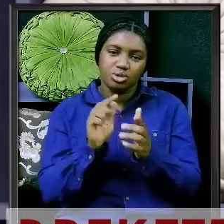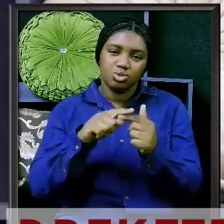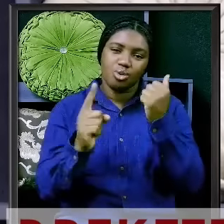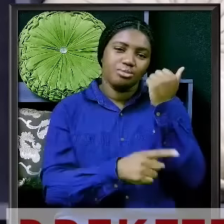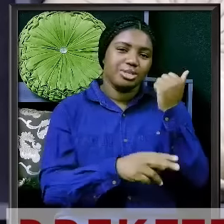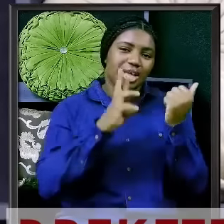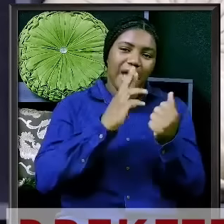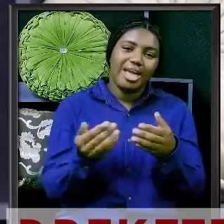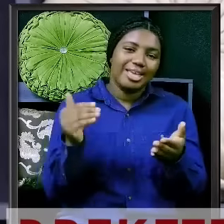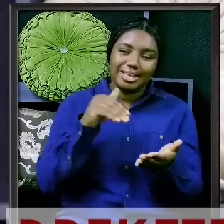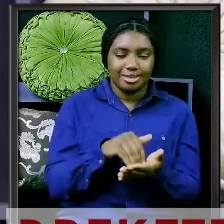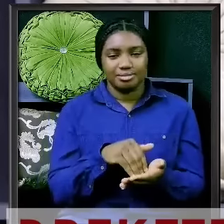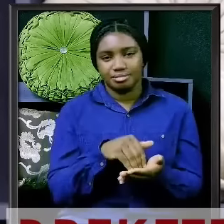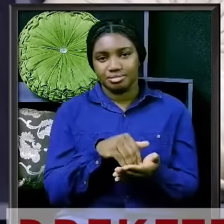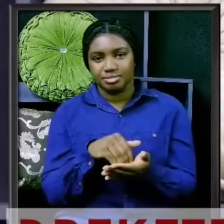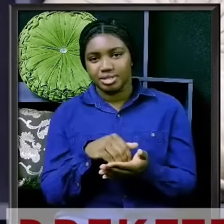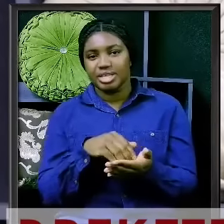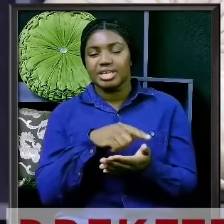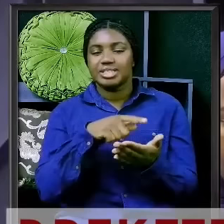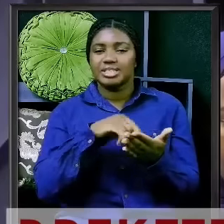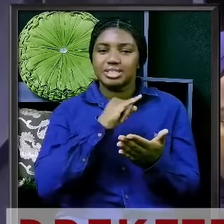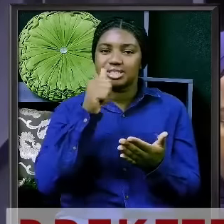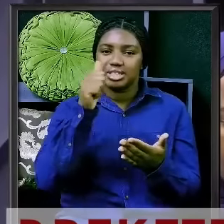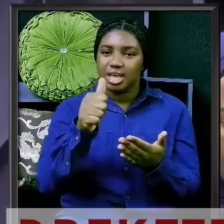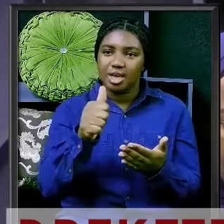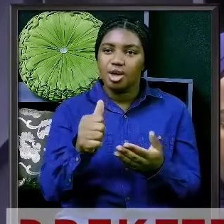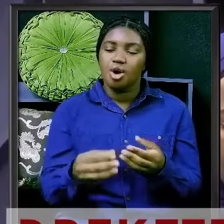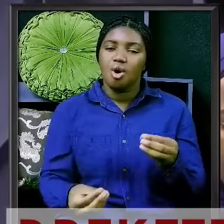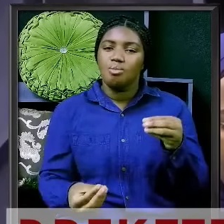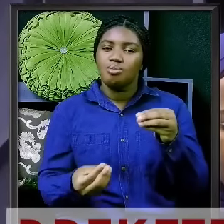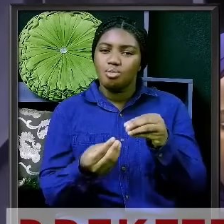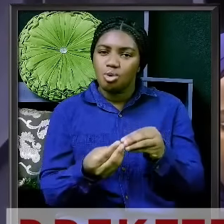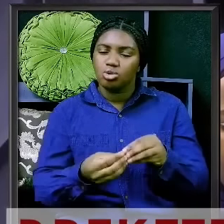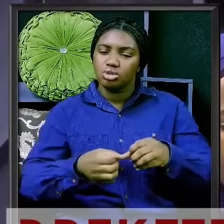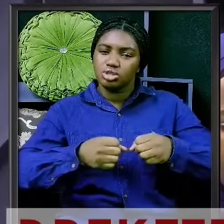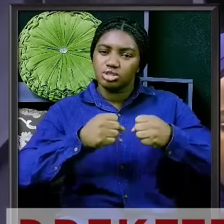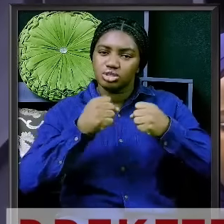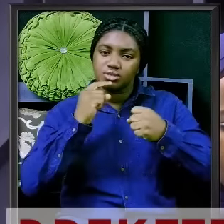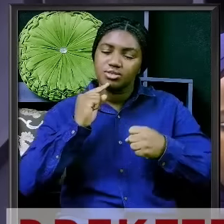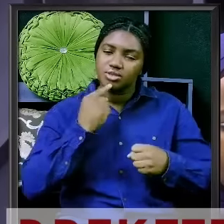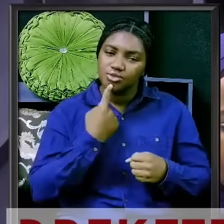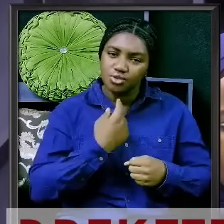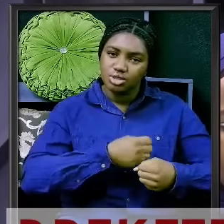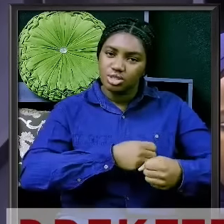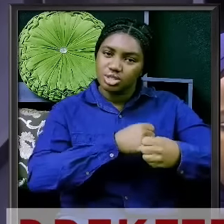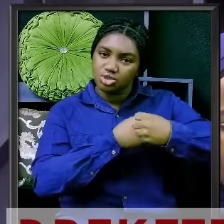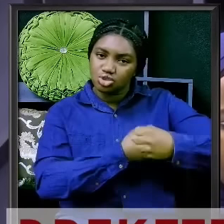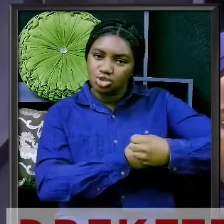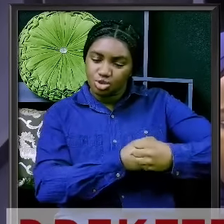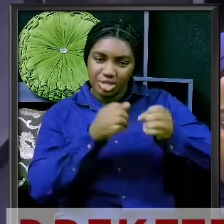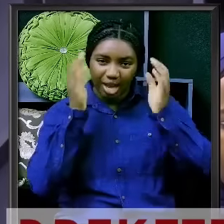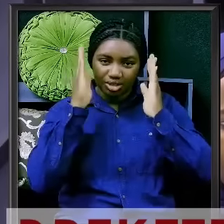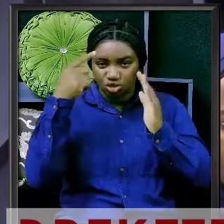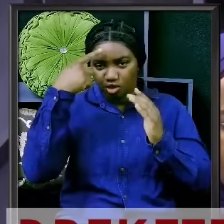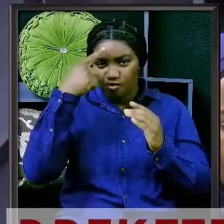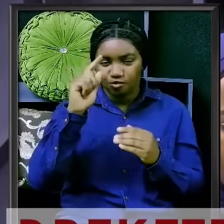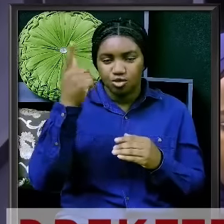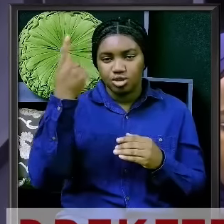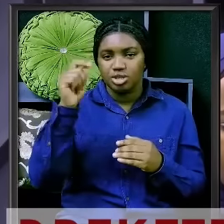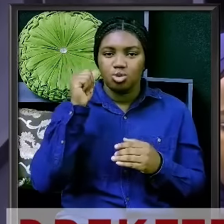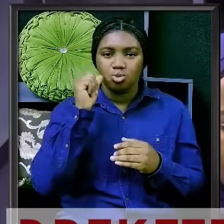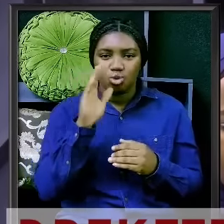a more serious security attention for the woman.